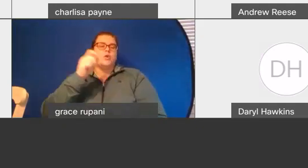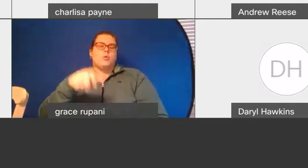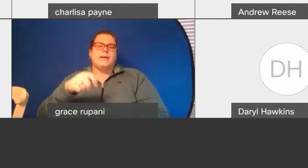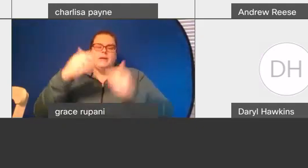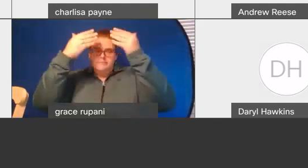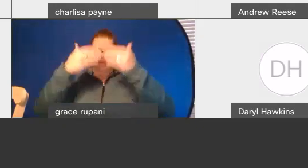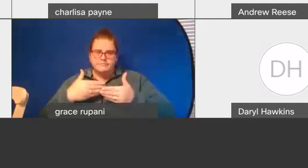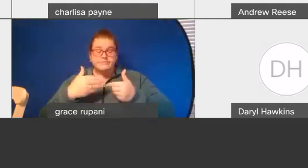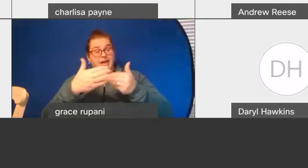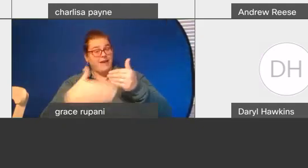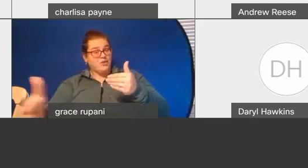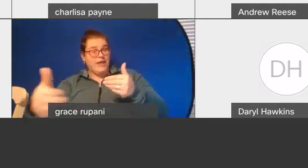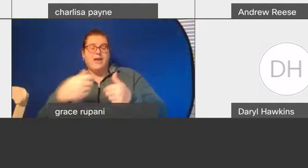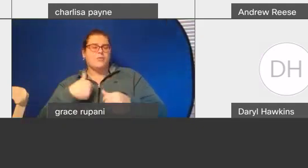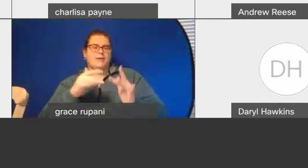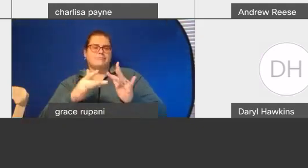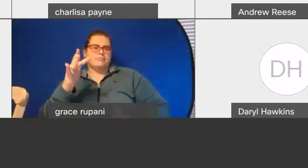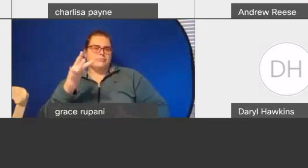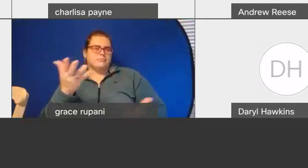broke up.